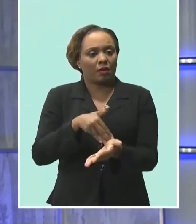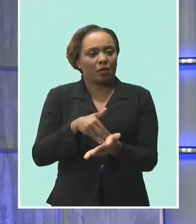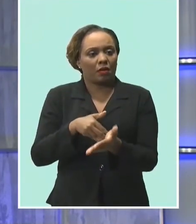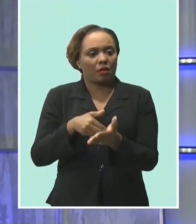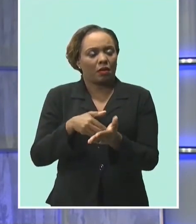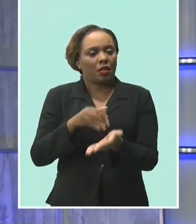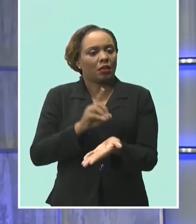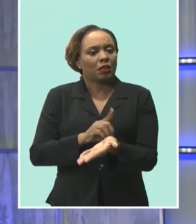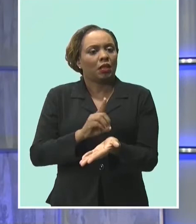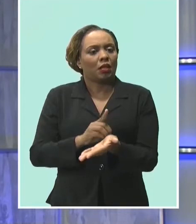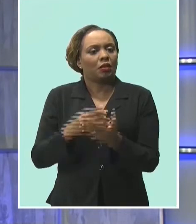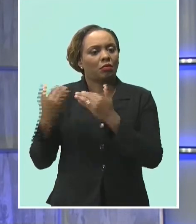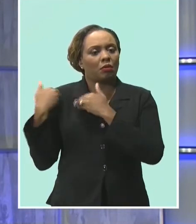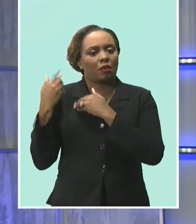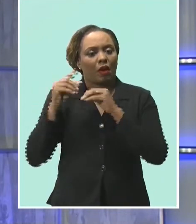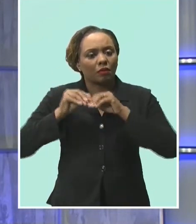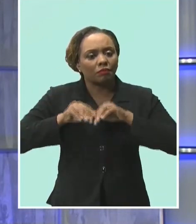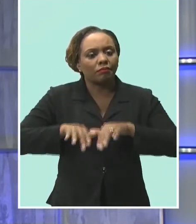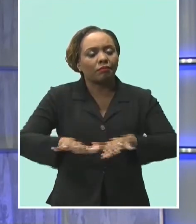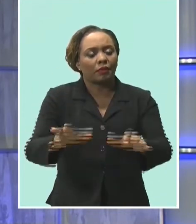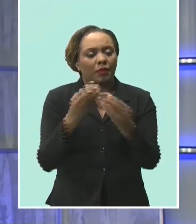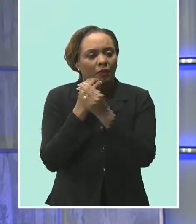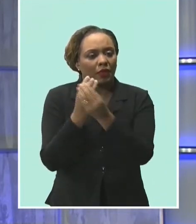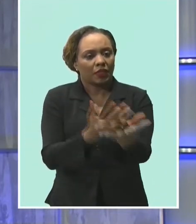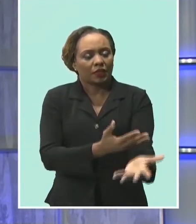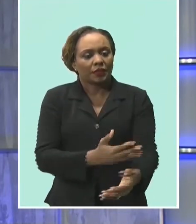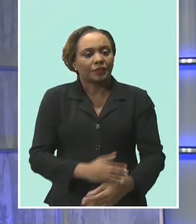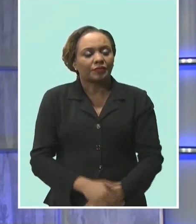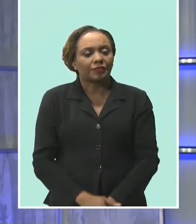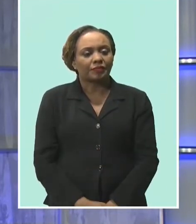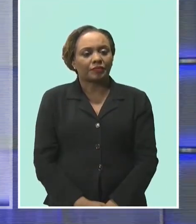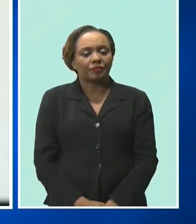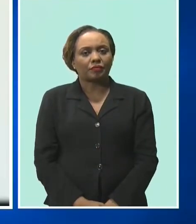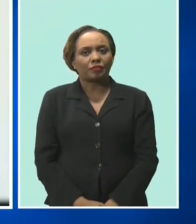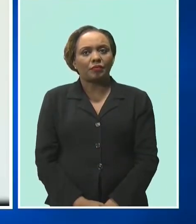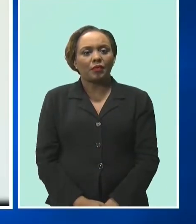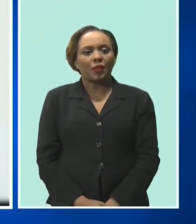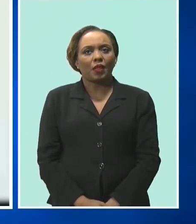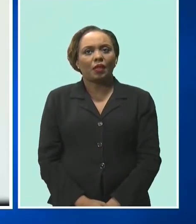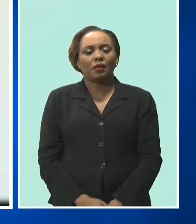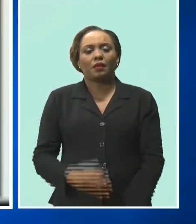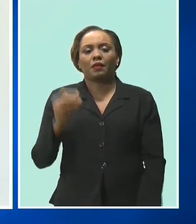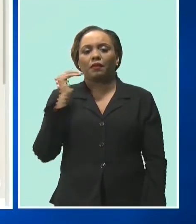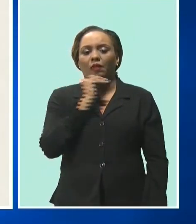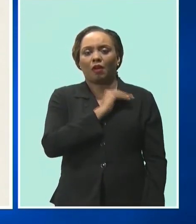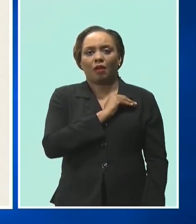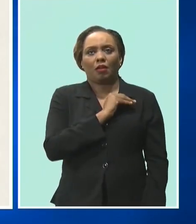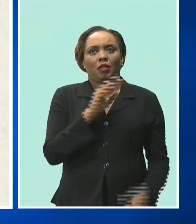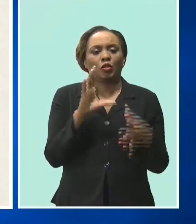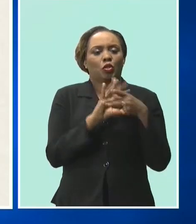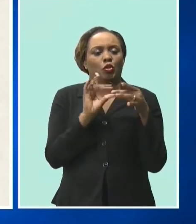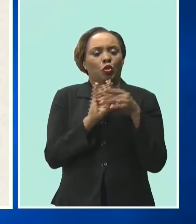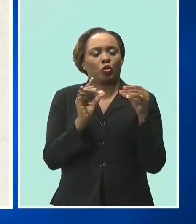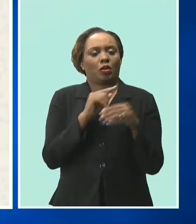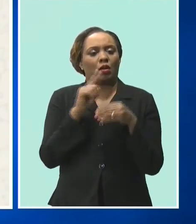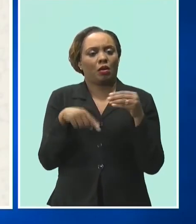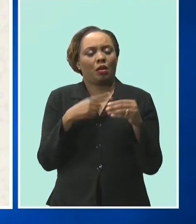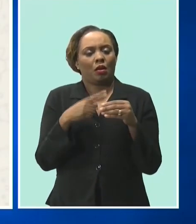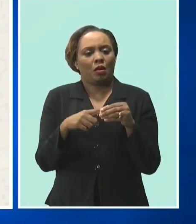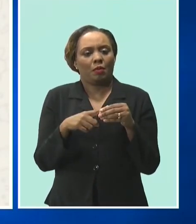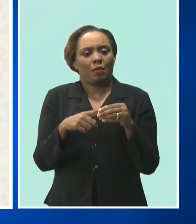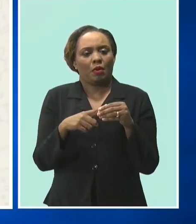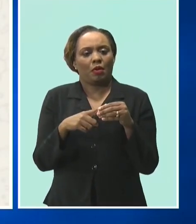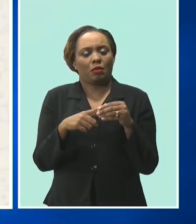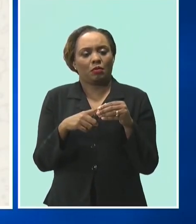for disseminating COVID-19 information in St. Lucia. The fake news story on a COVID-19 case in St. Lucia